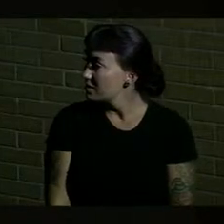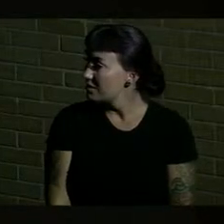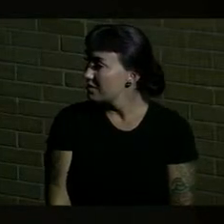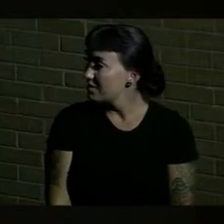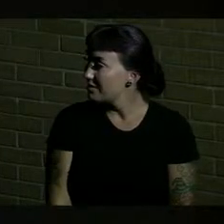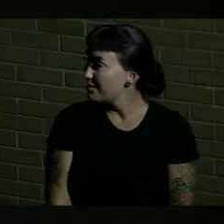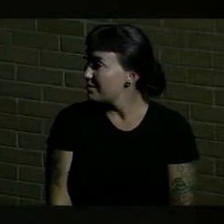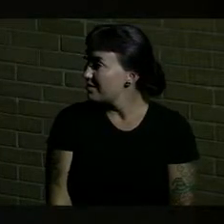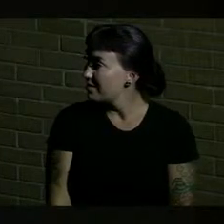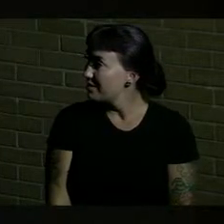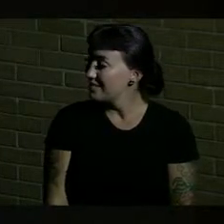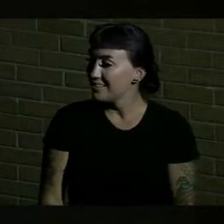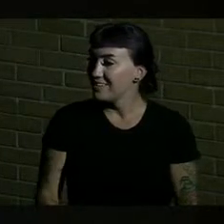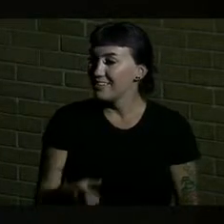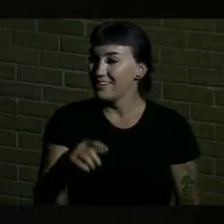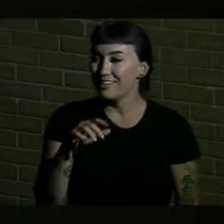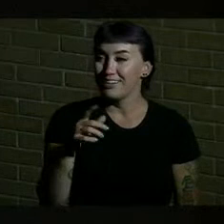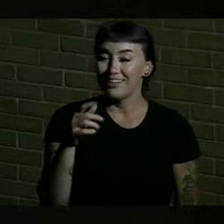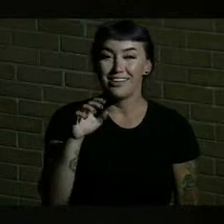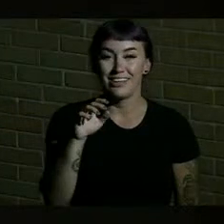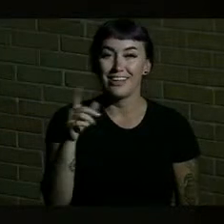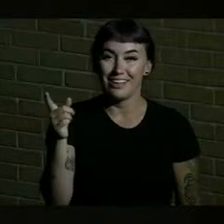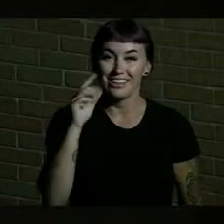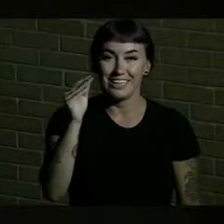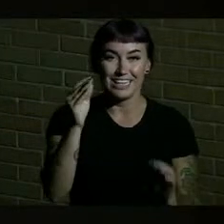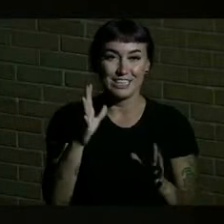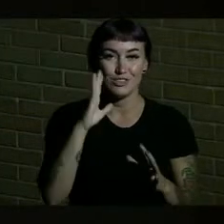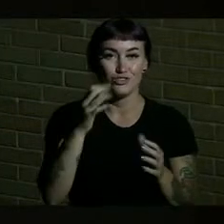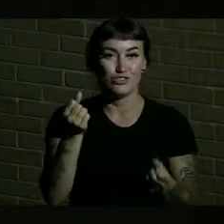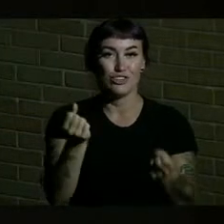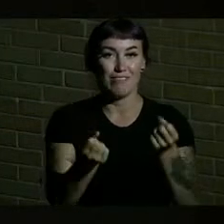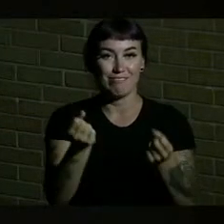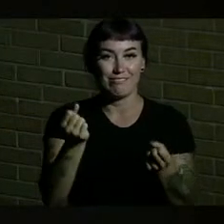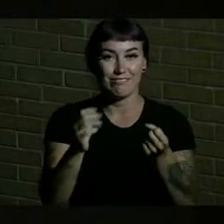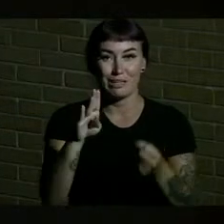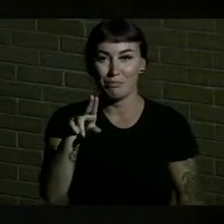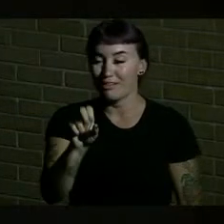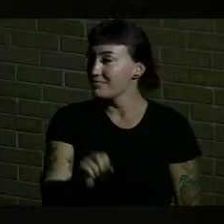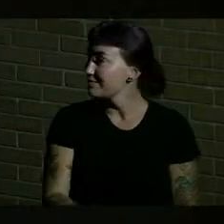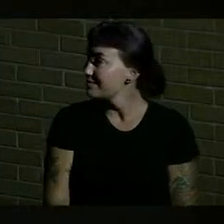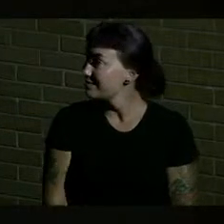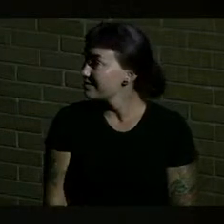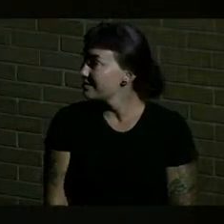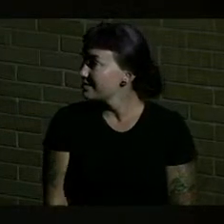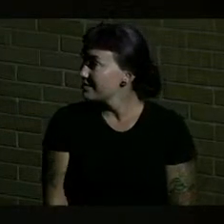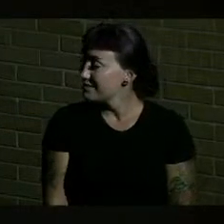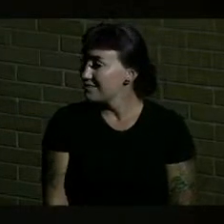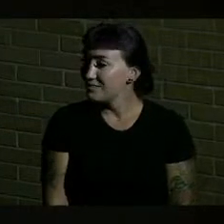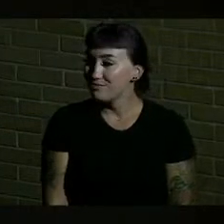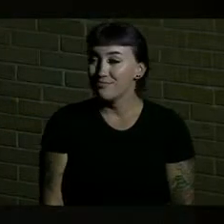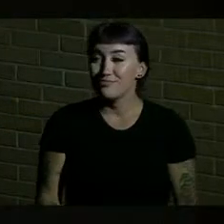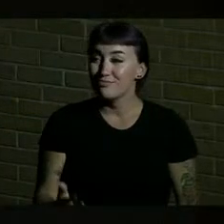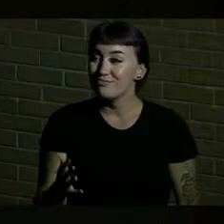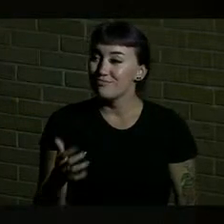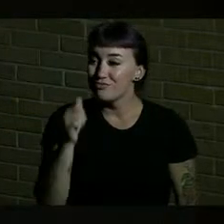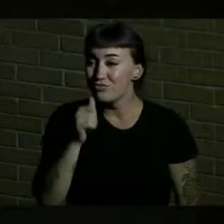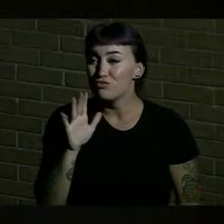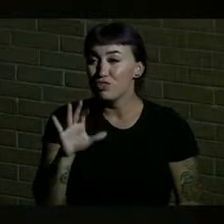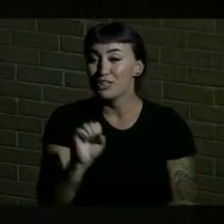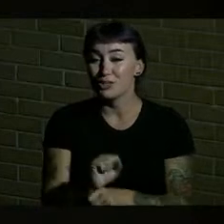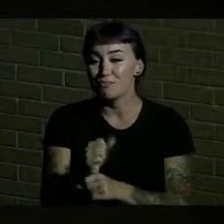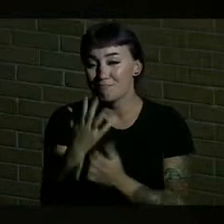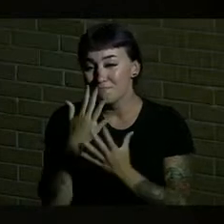her driving the bus. There you go. But there you go. Girls, terrific job. Thank you very